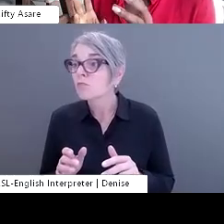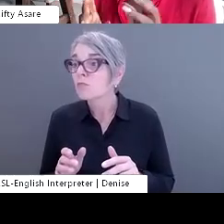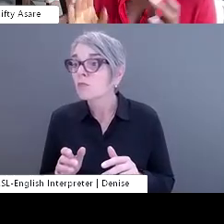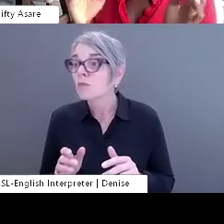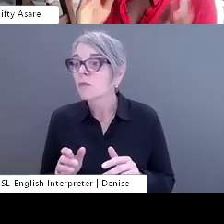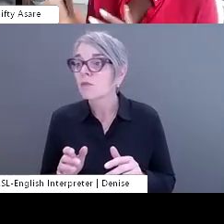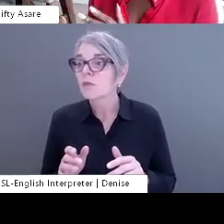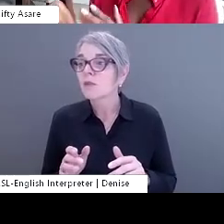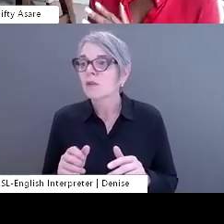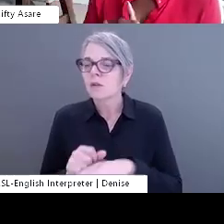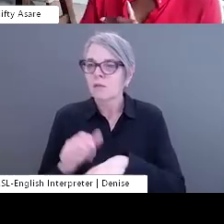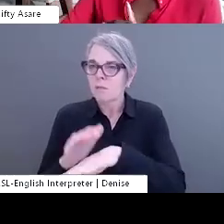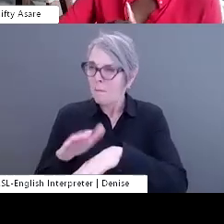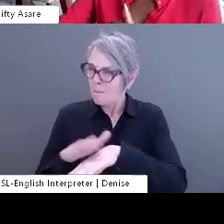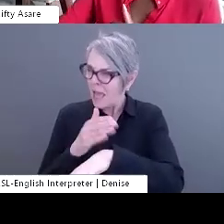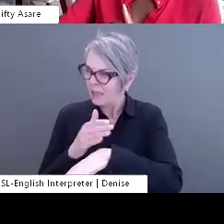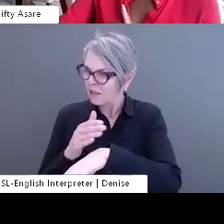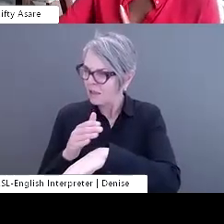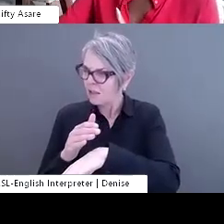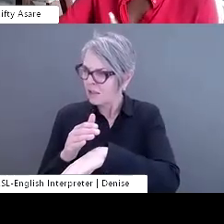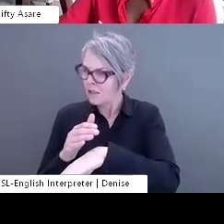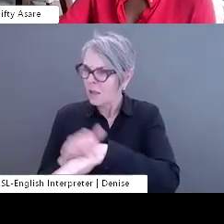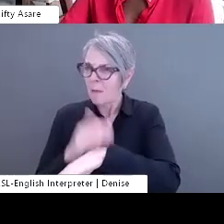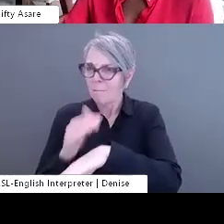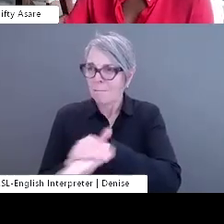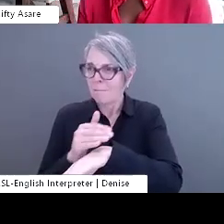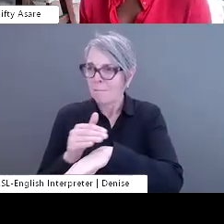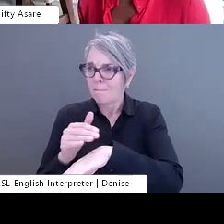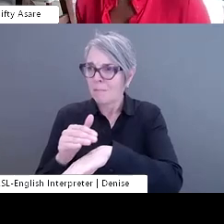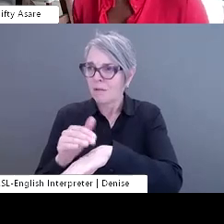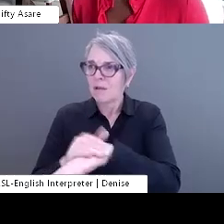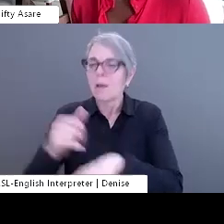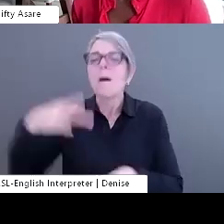be addressed as we went along the program.